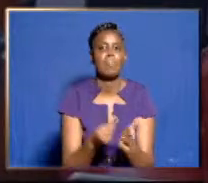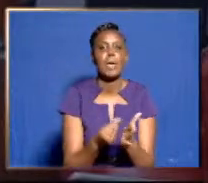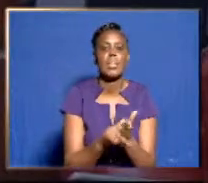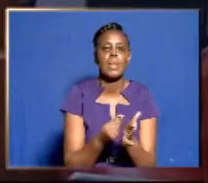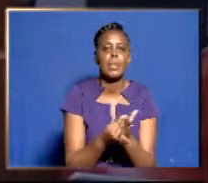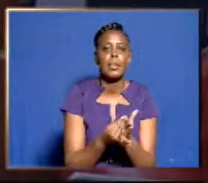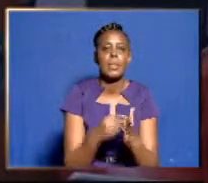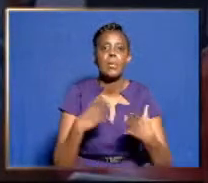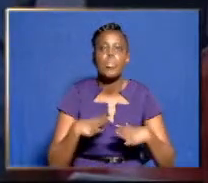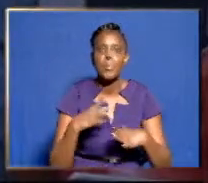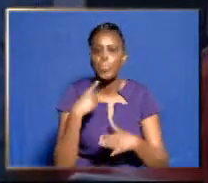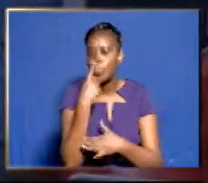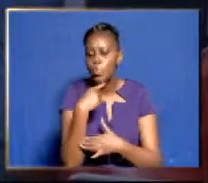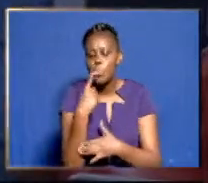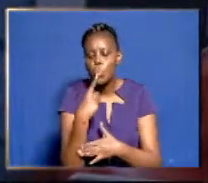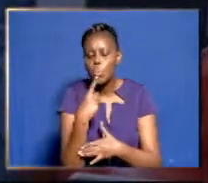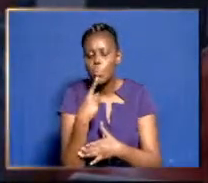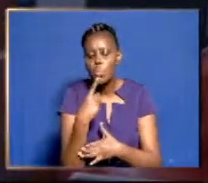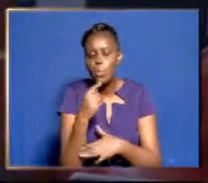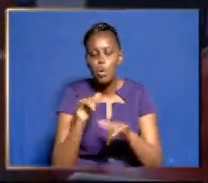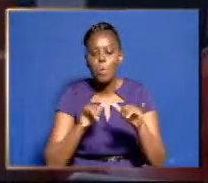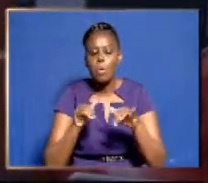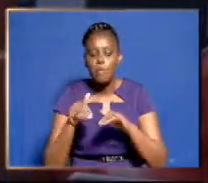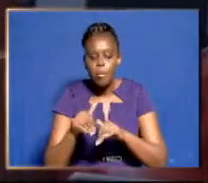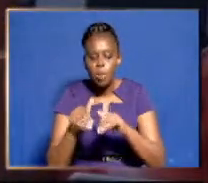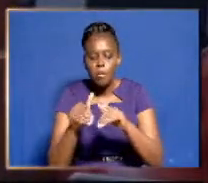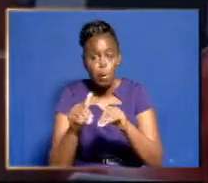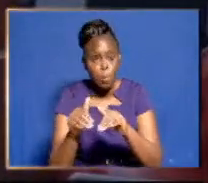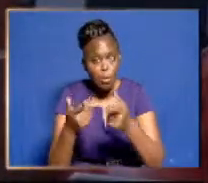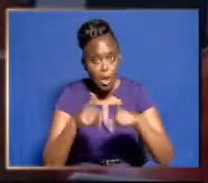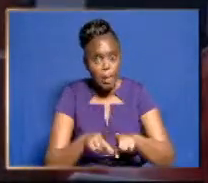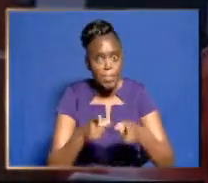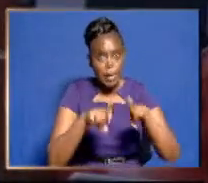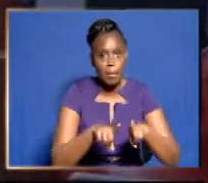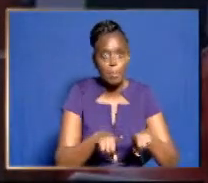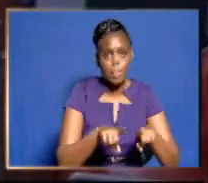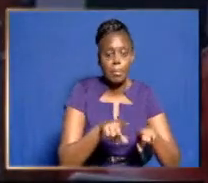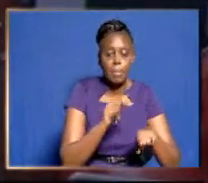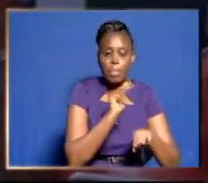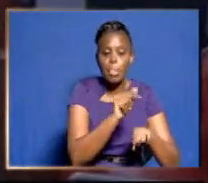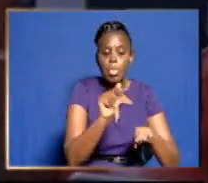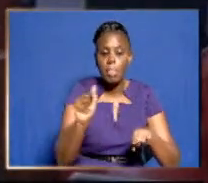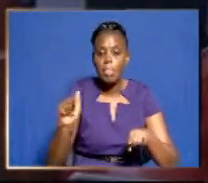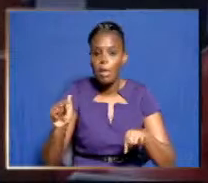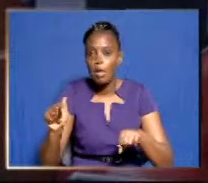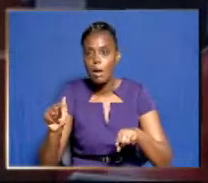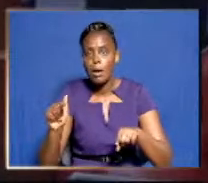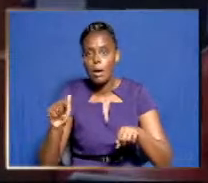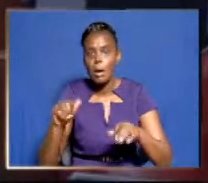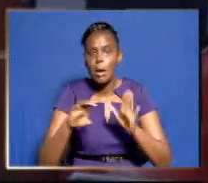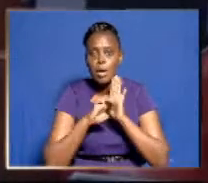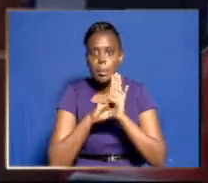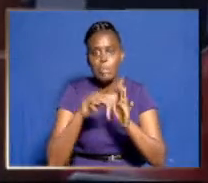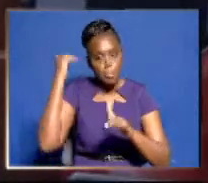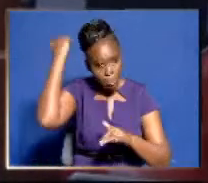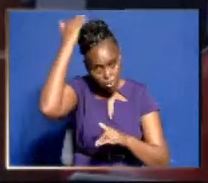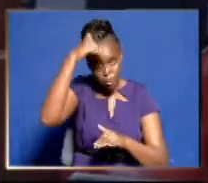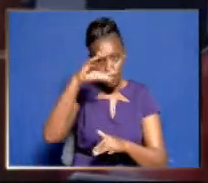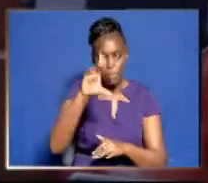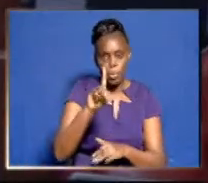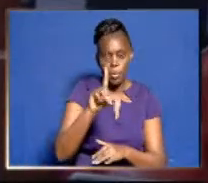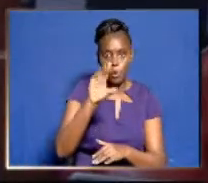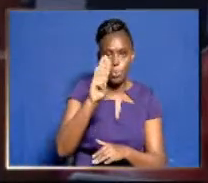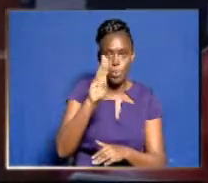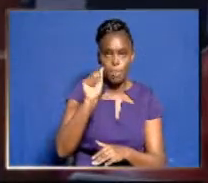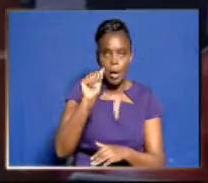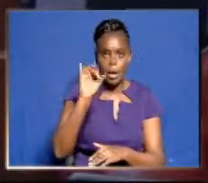us who are following up on what is happening in places like Dubai, Honorable Speaker,